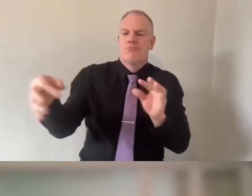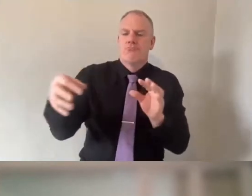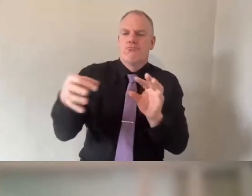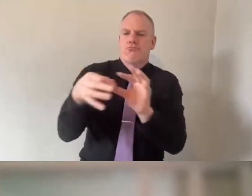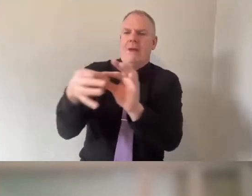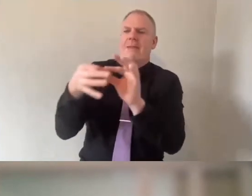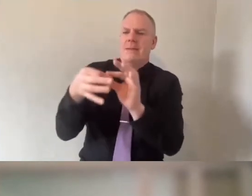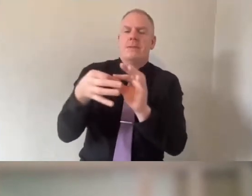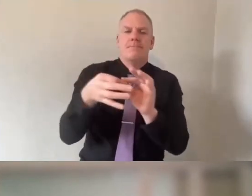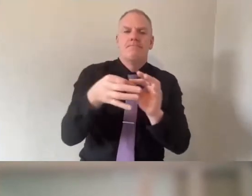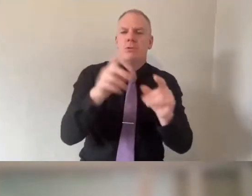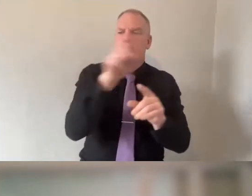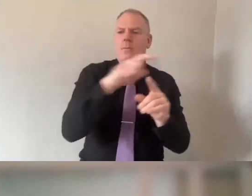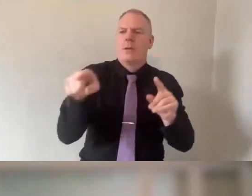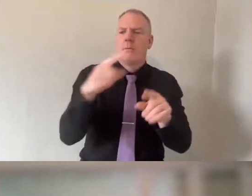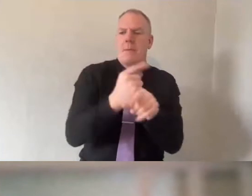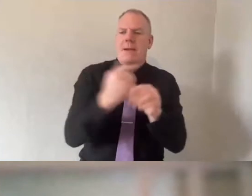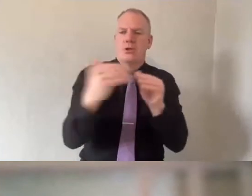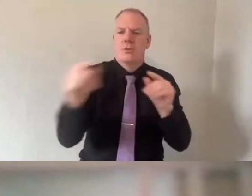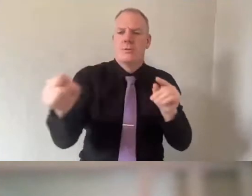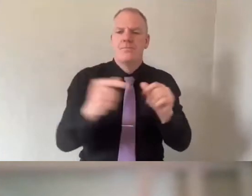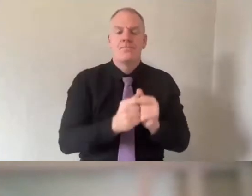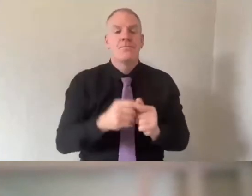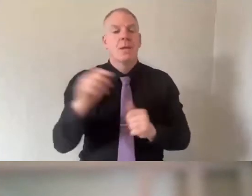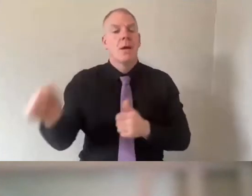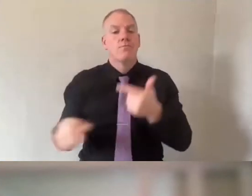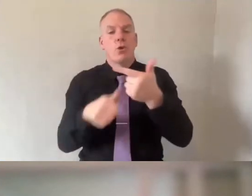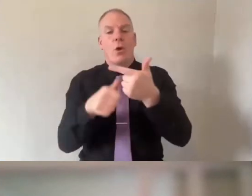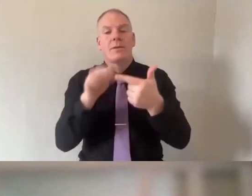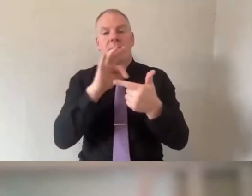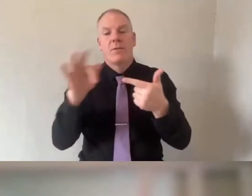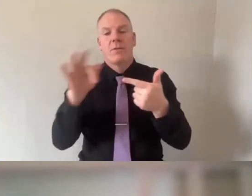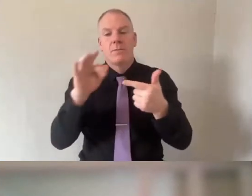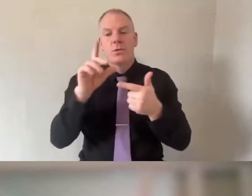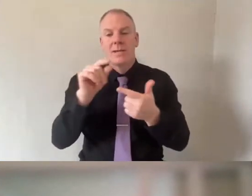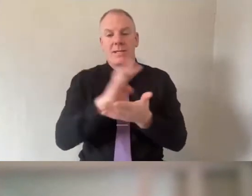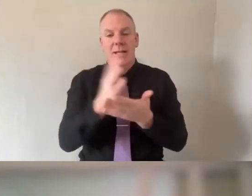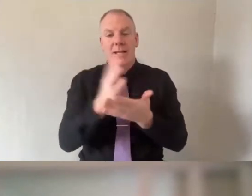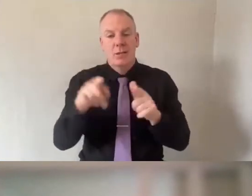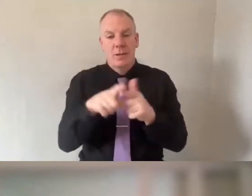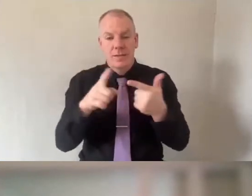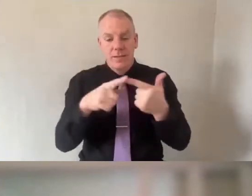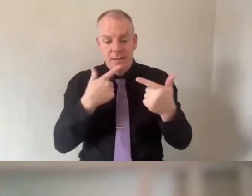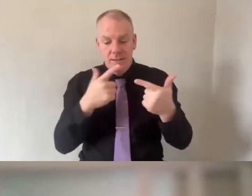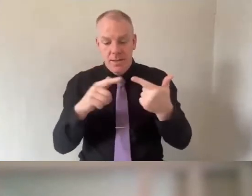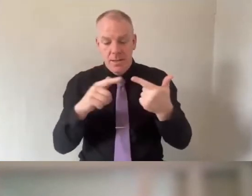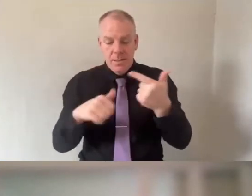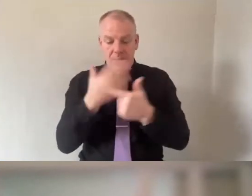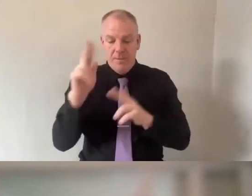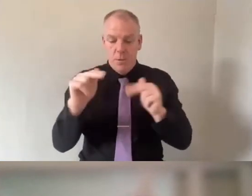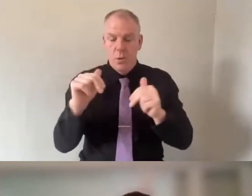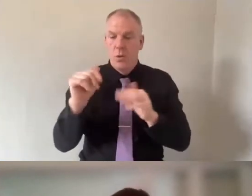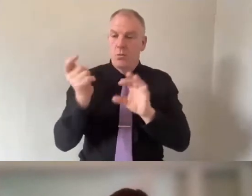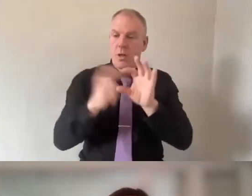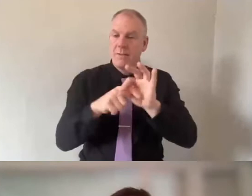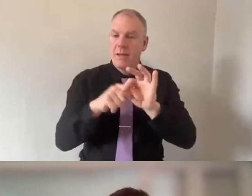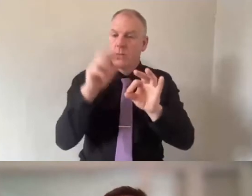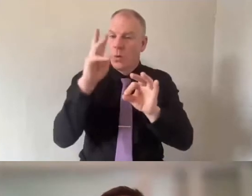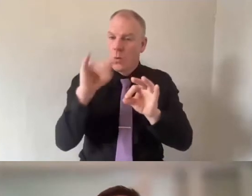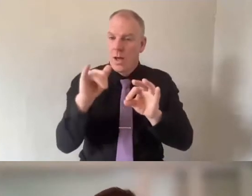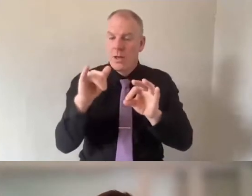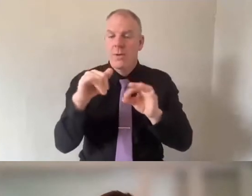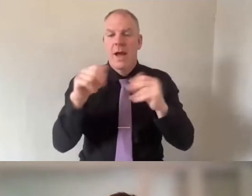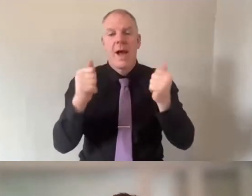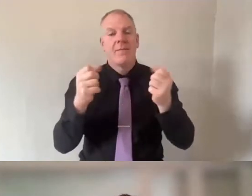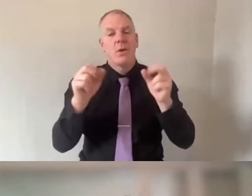at that time. Another priority at the end of 2019 was developing new qualifications, because there's